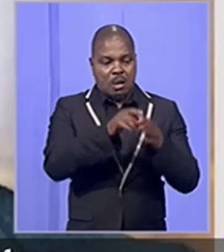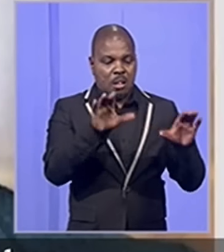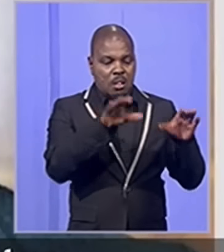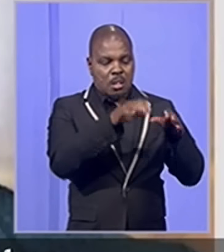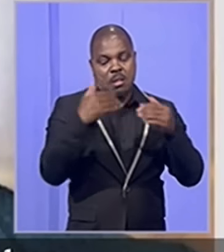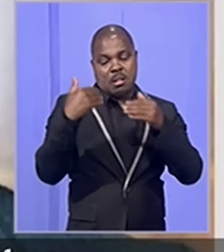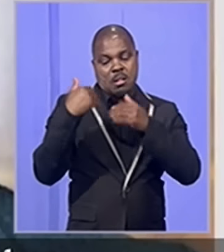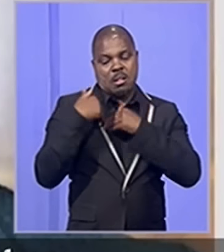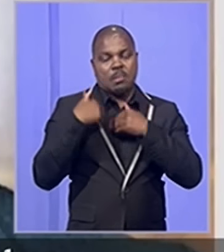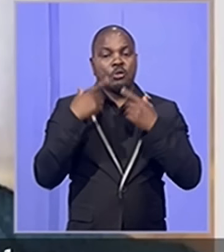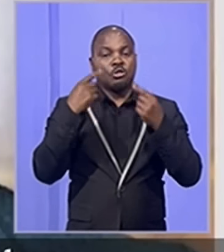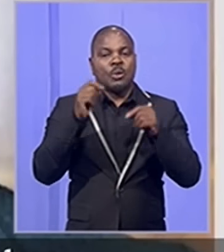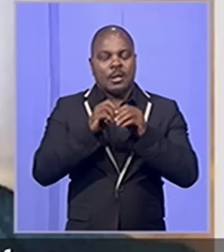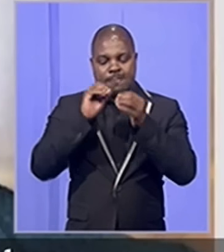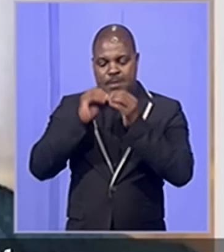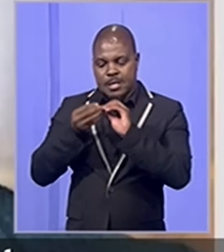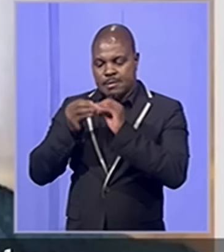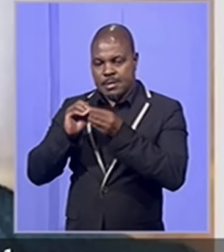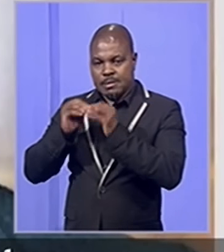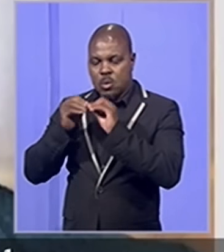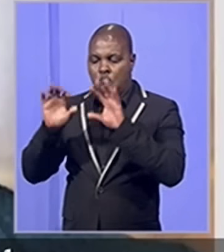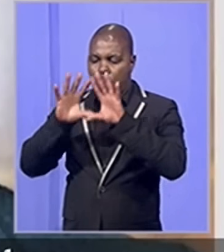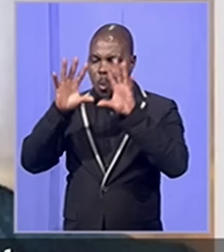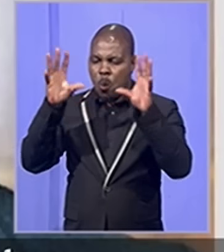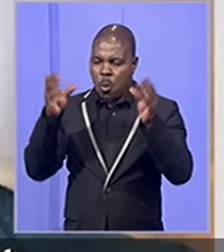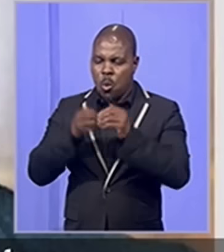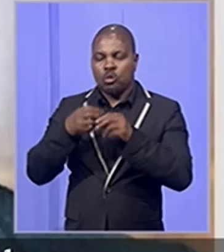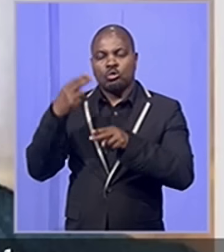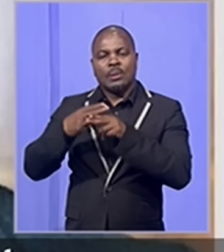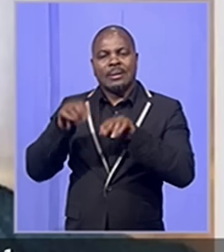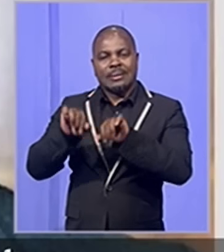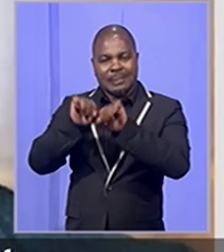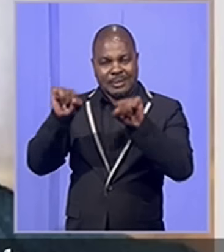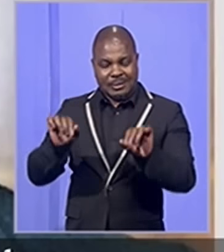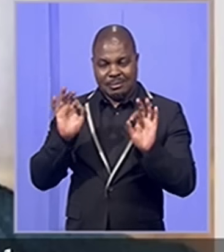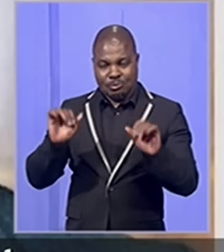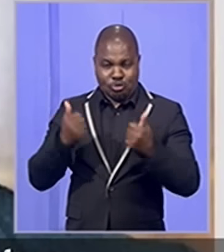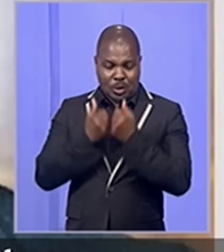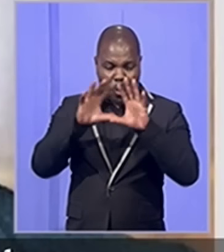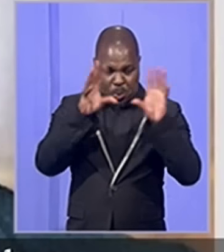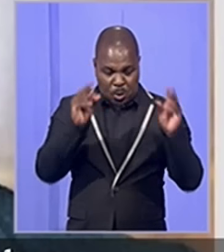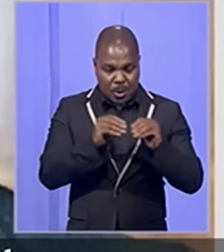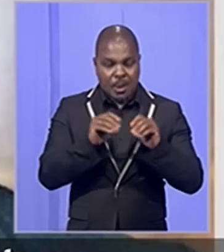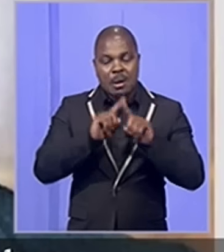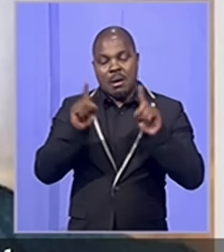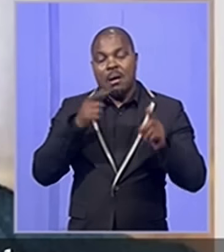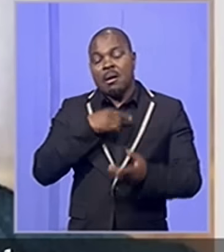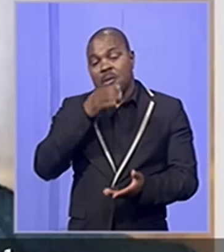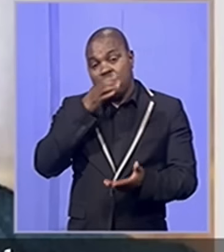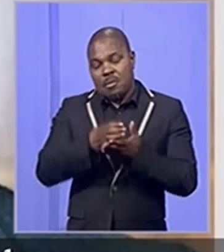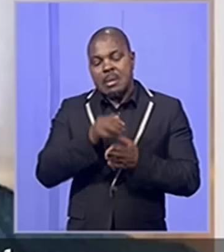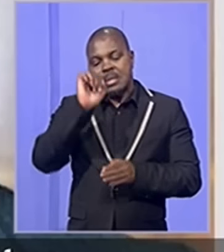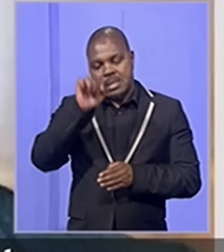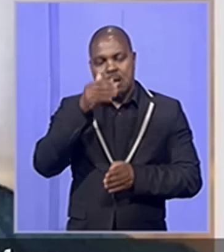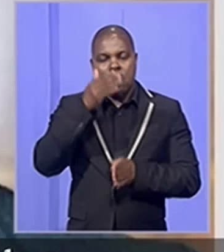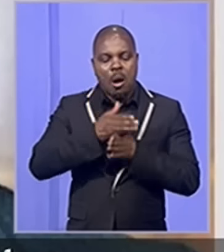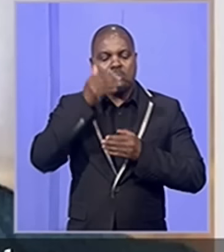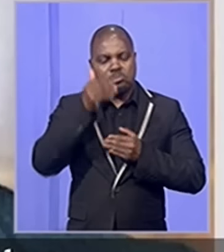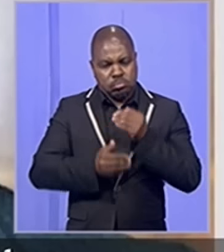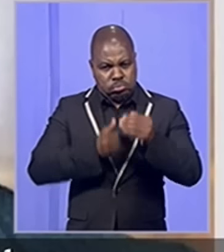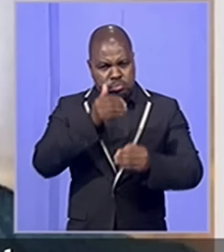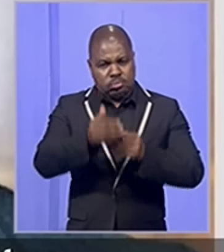to manage the repairs and fix all the sewer challenges in Machabeng. And we can confirm that there's work that has been done and